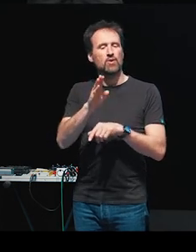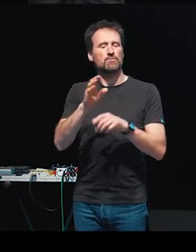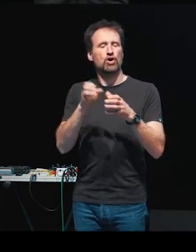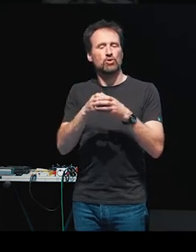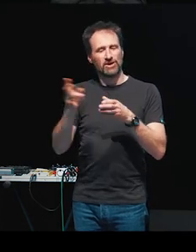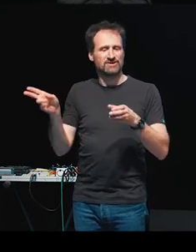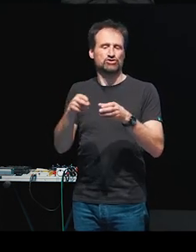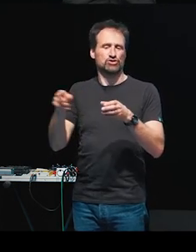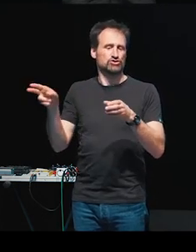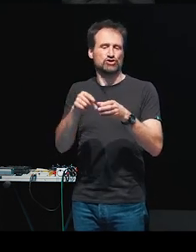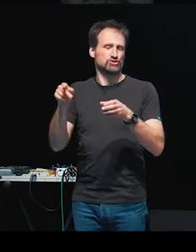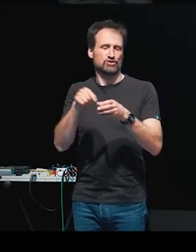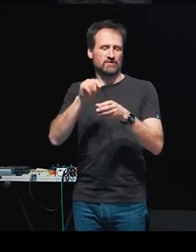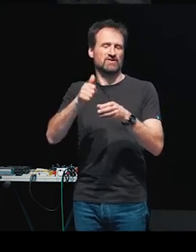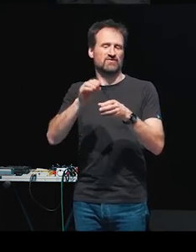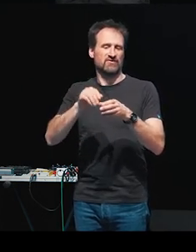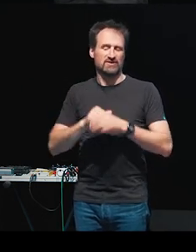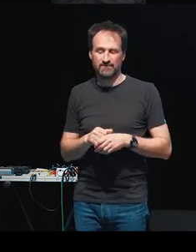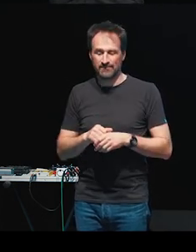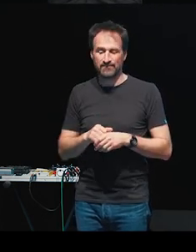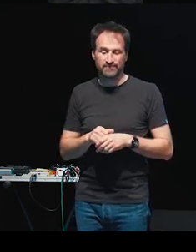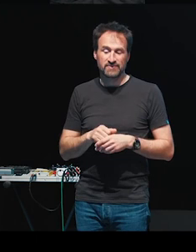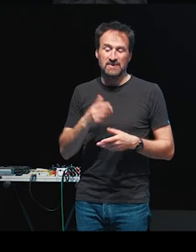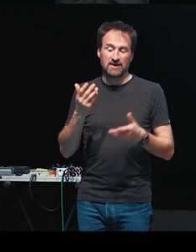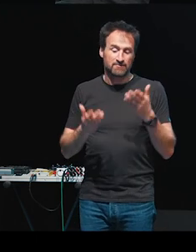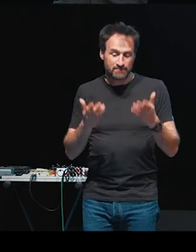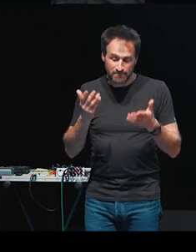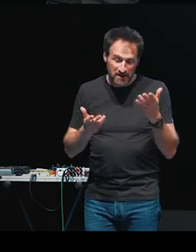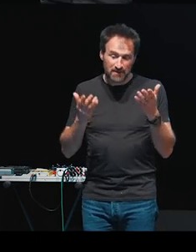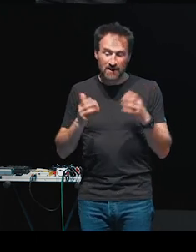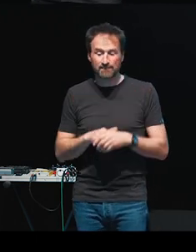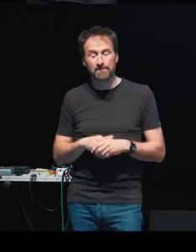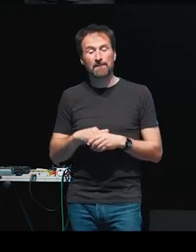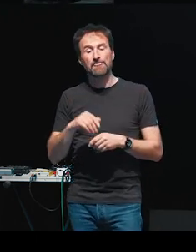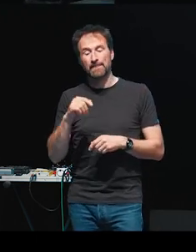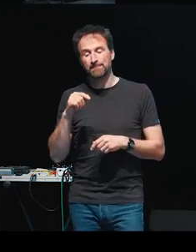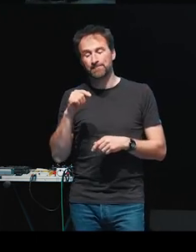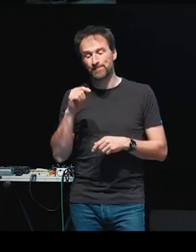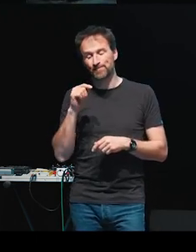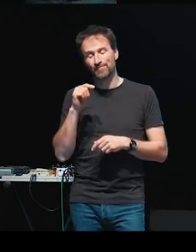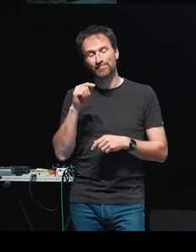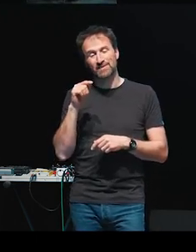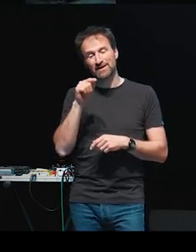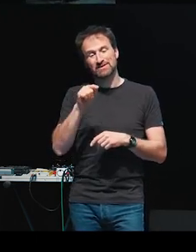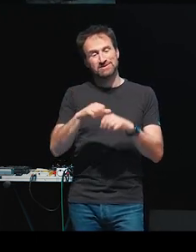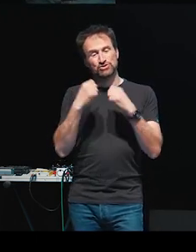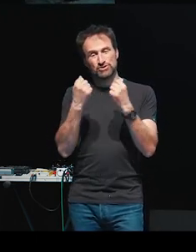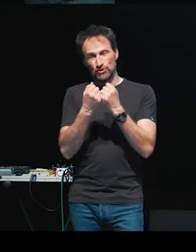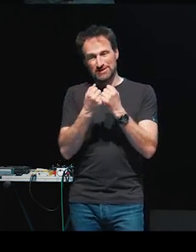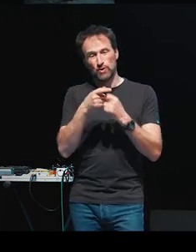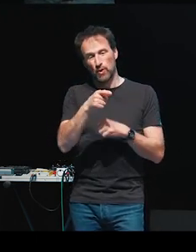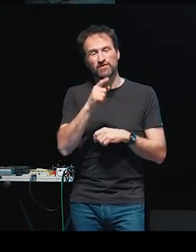Sometimes our users deserve better than just following hyperlinks, and in those situations you might come up with a